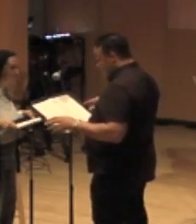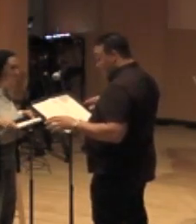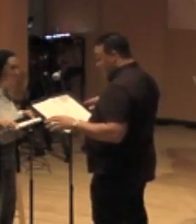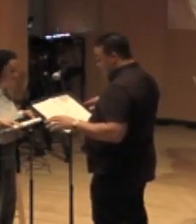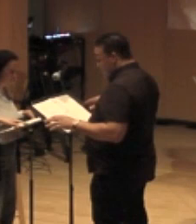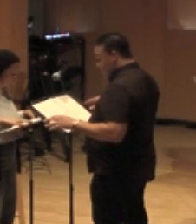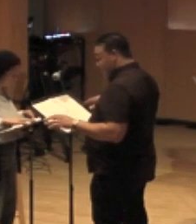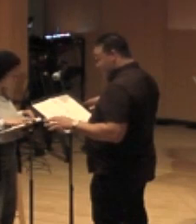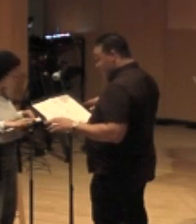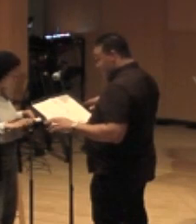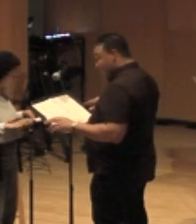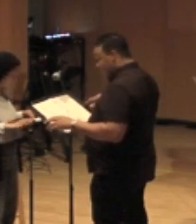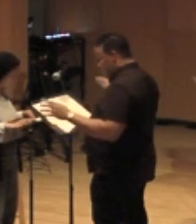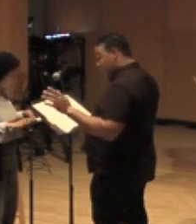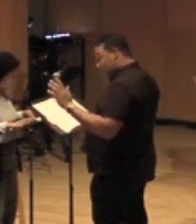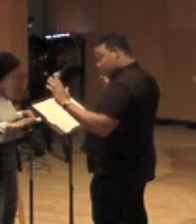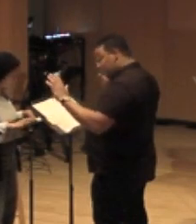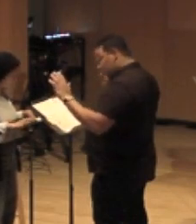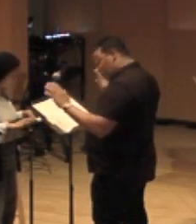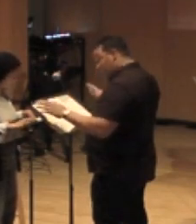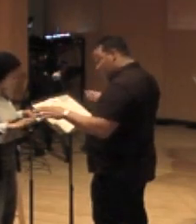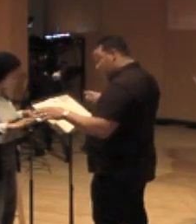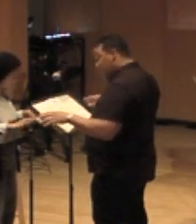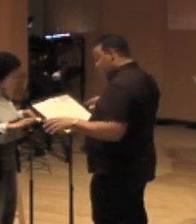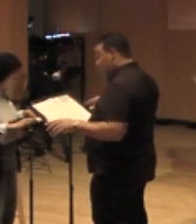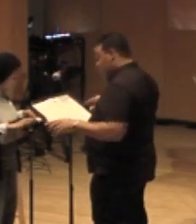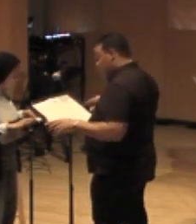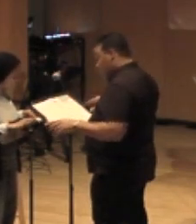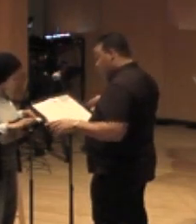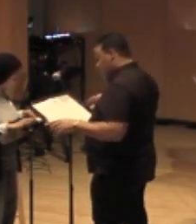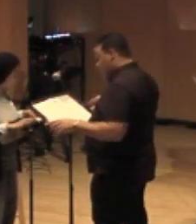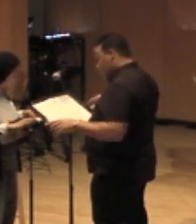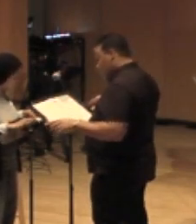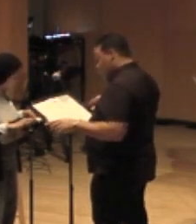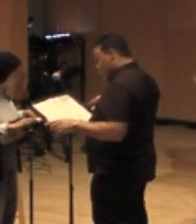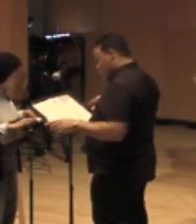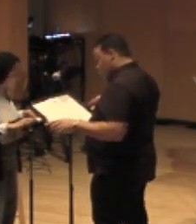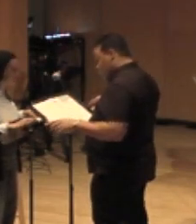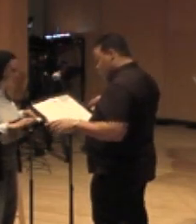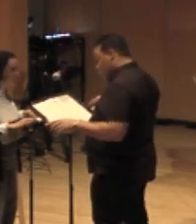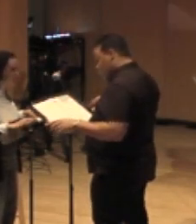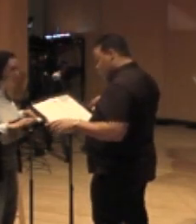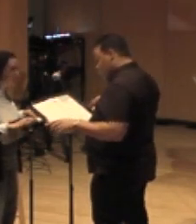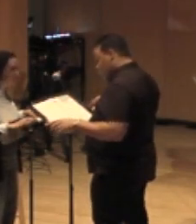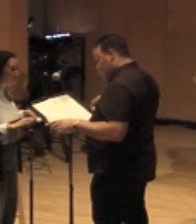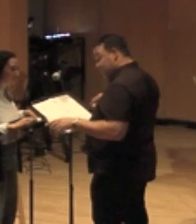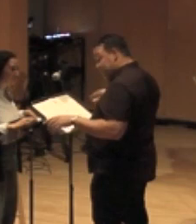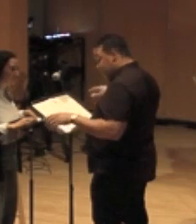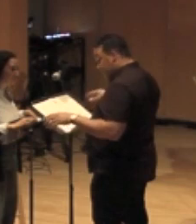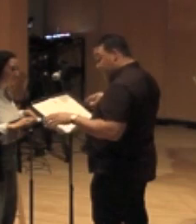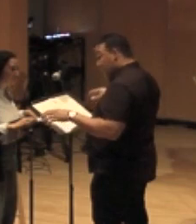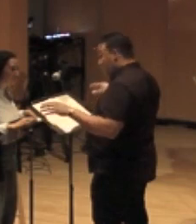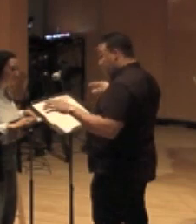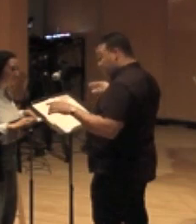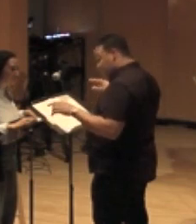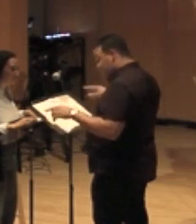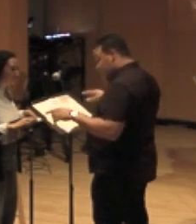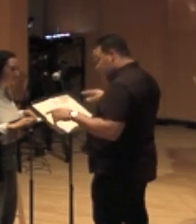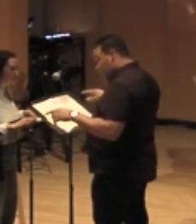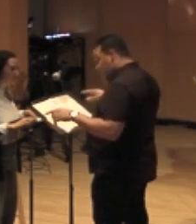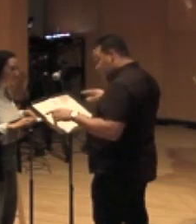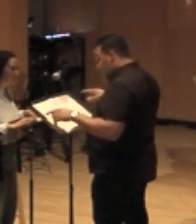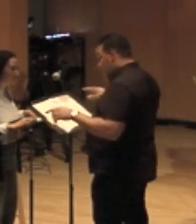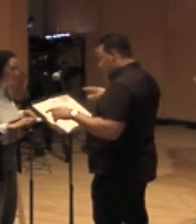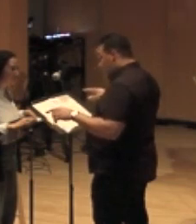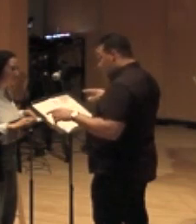not easy to find such a nice house and we tried for quite a while before before we found one yeah we took our time and in the end we found a